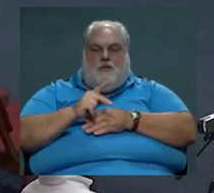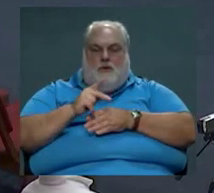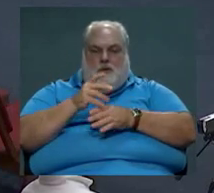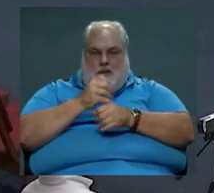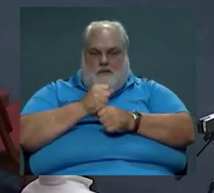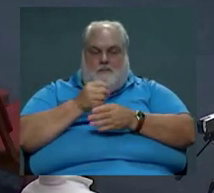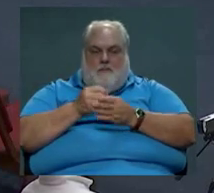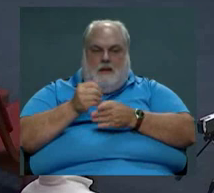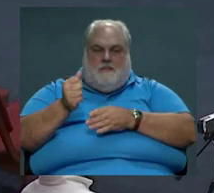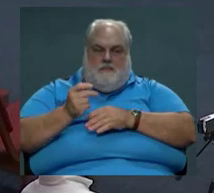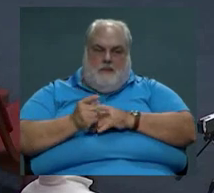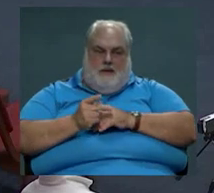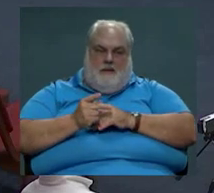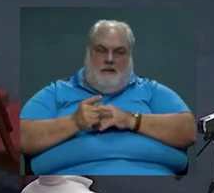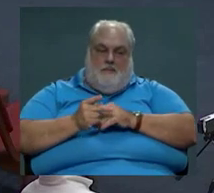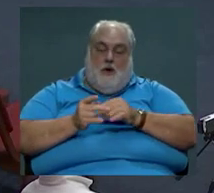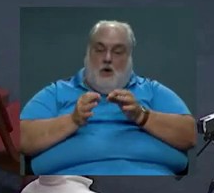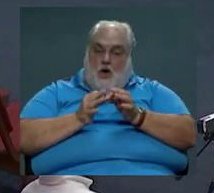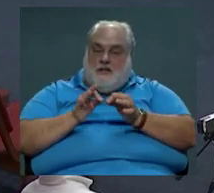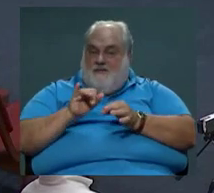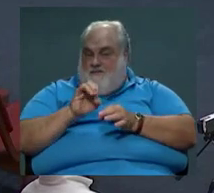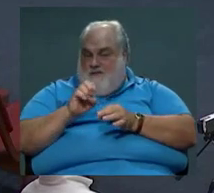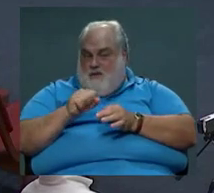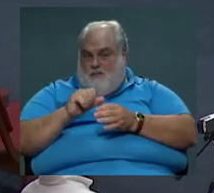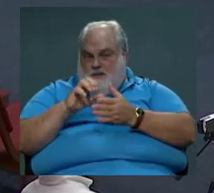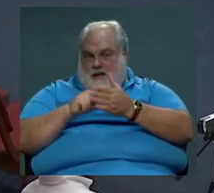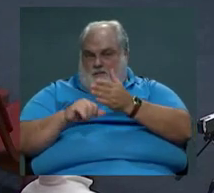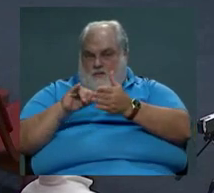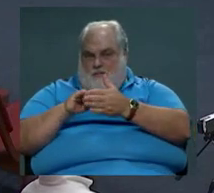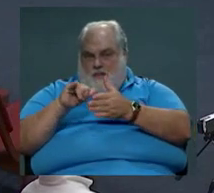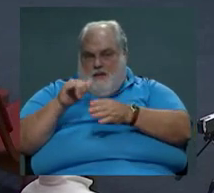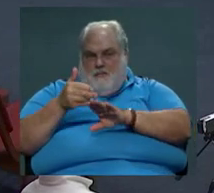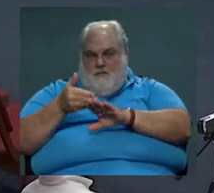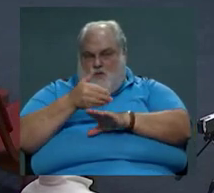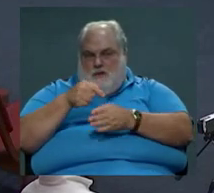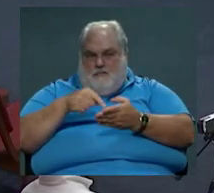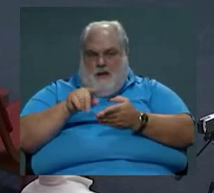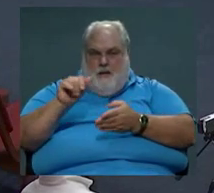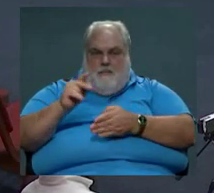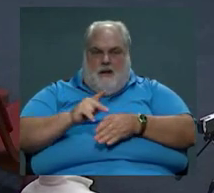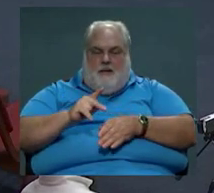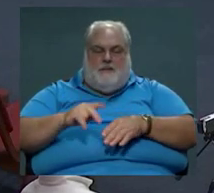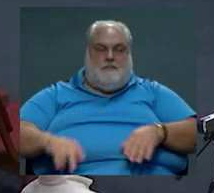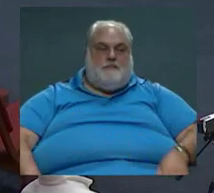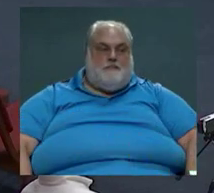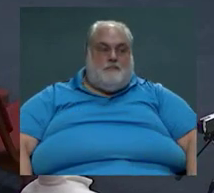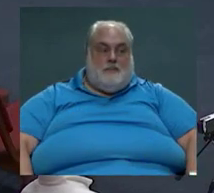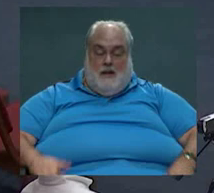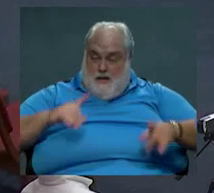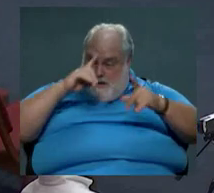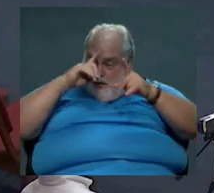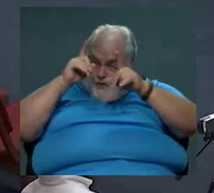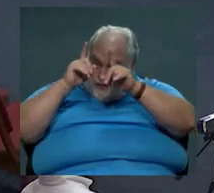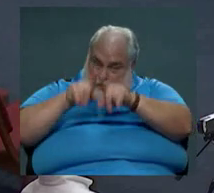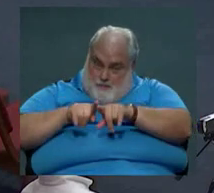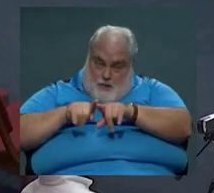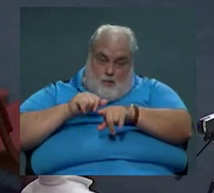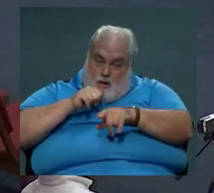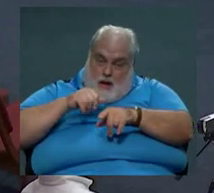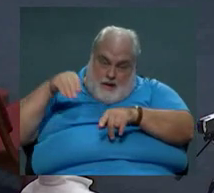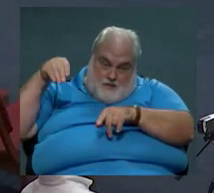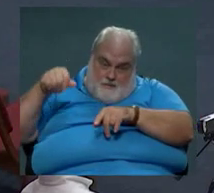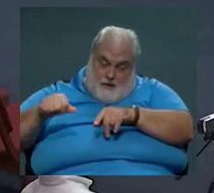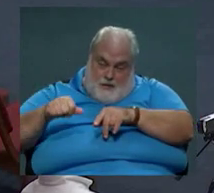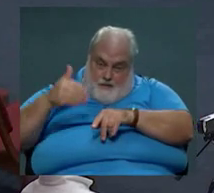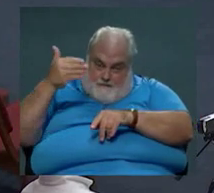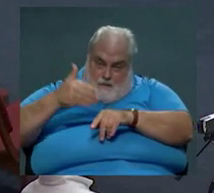monies back, but cost and fees will be taken out of that before anything's paid back. But any agreement we enter into, it won't cost us anything